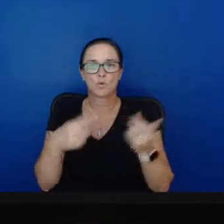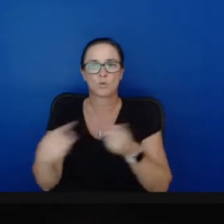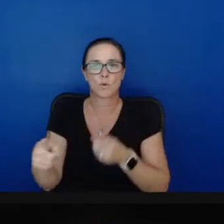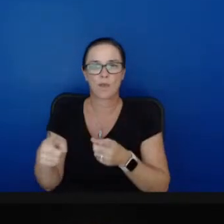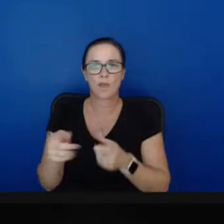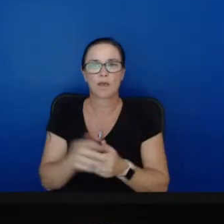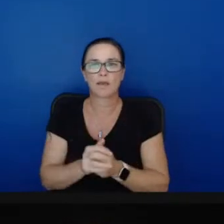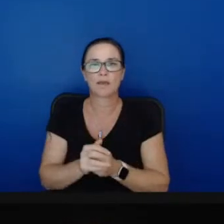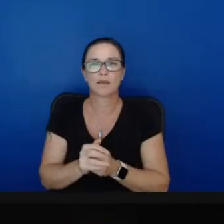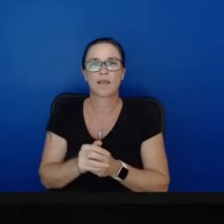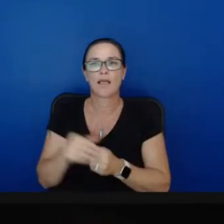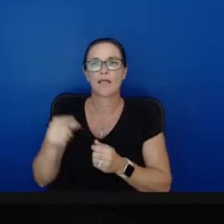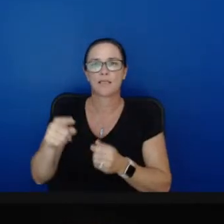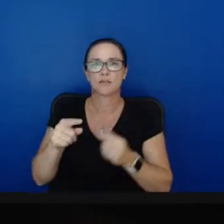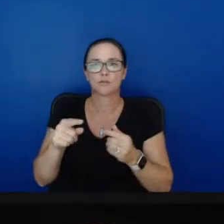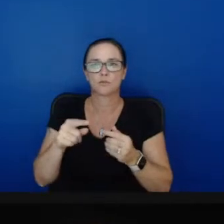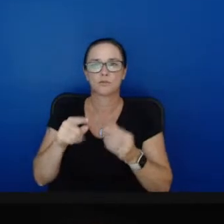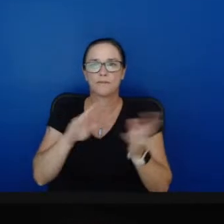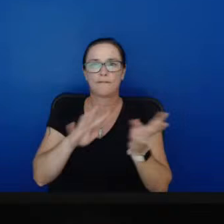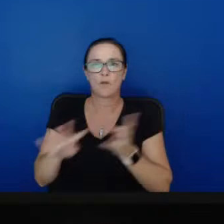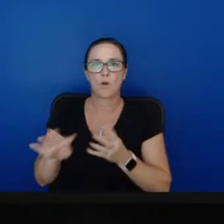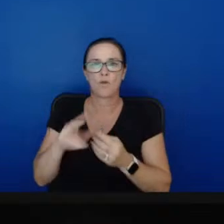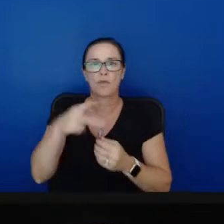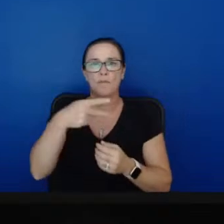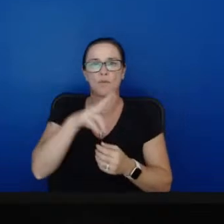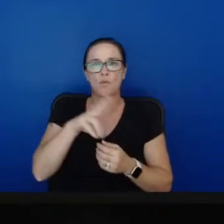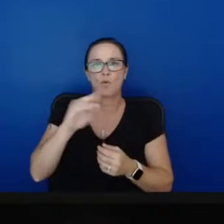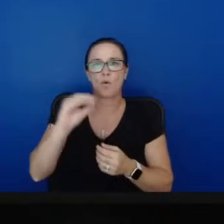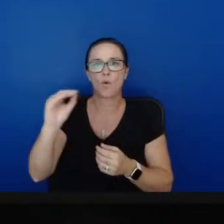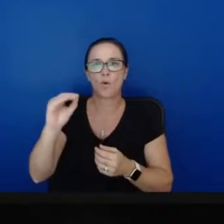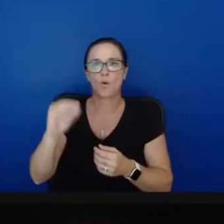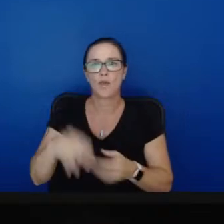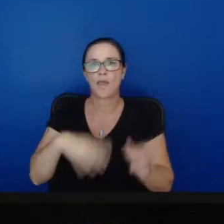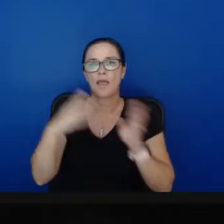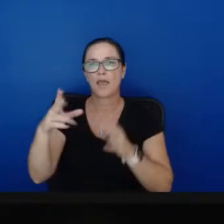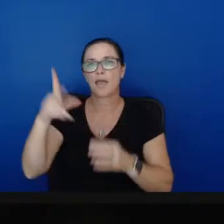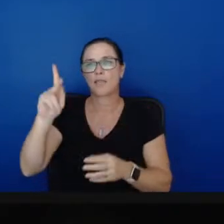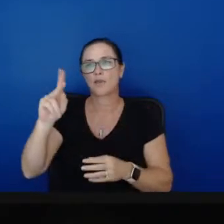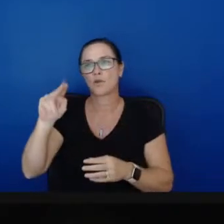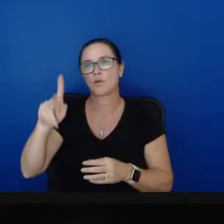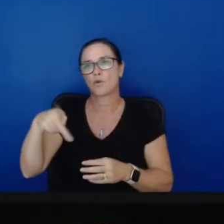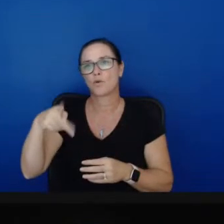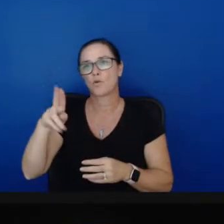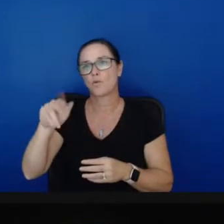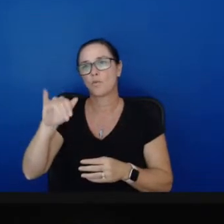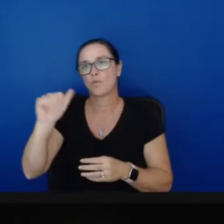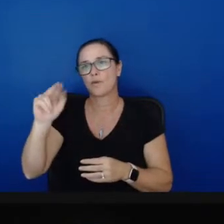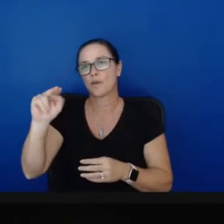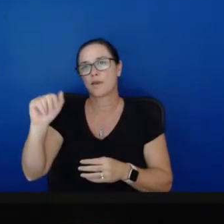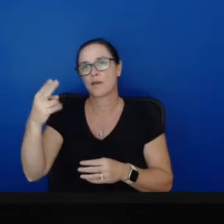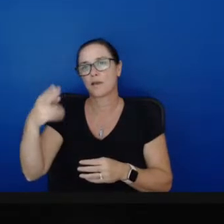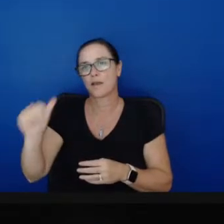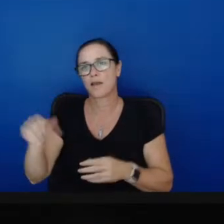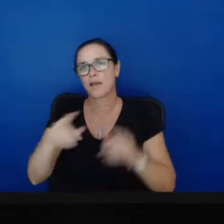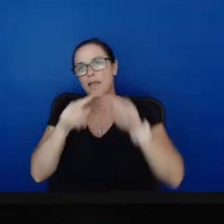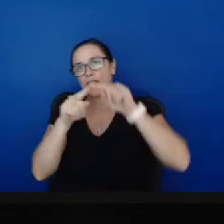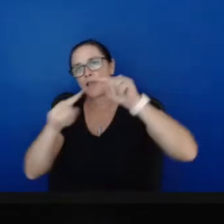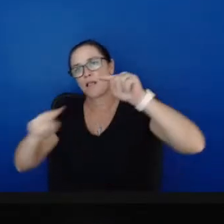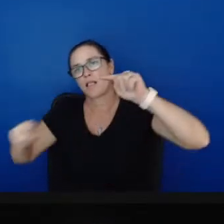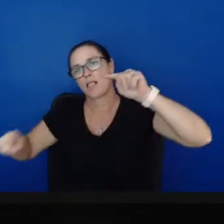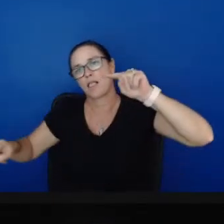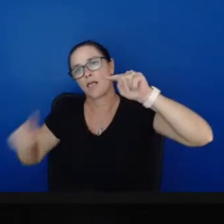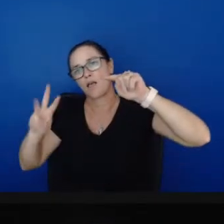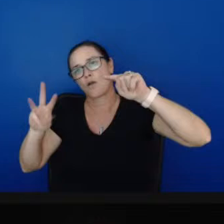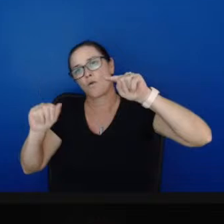time. Pu'o'o is over here. Kupaeanaha is over here. The Waha'ulu lava tube all the way to the